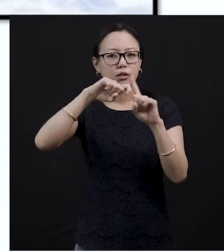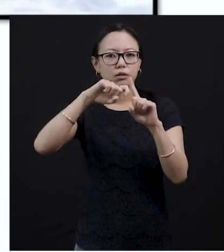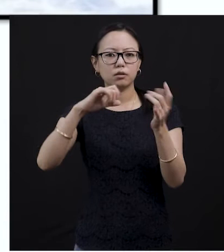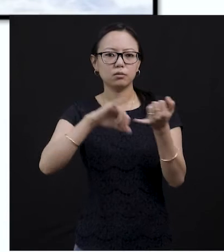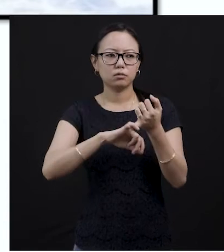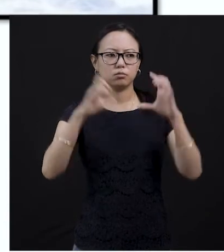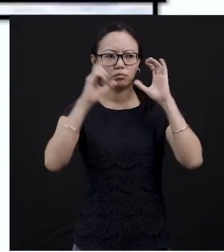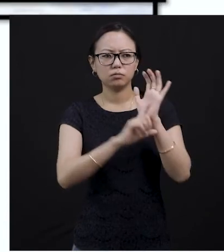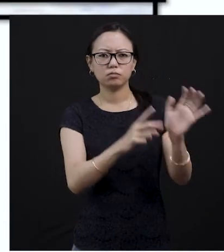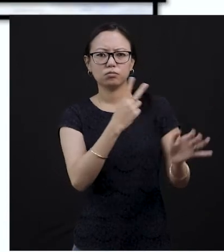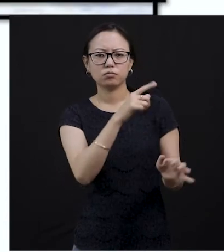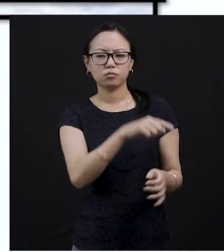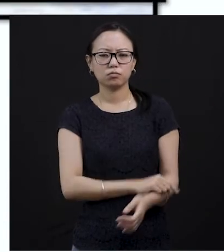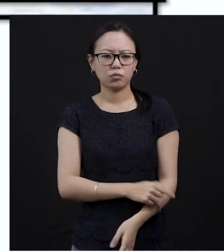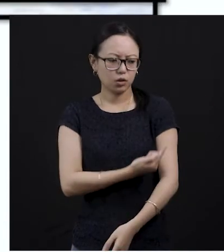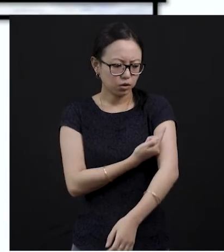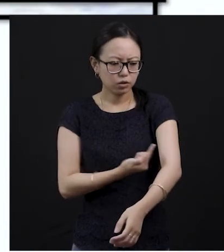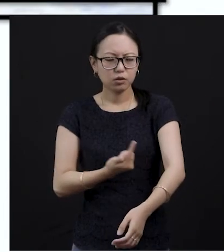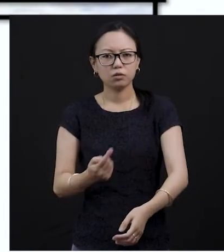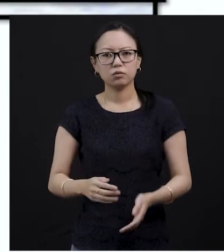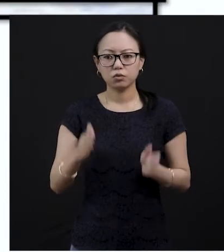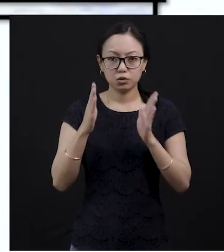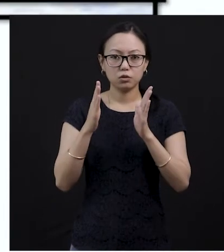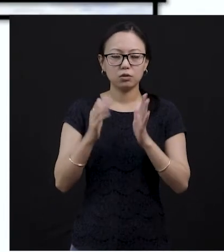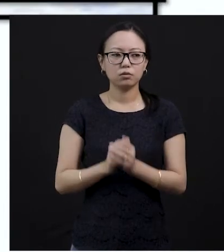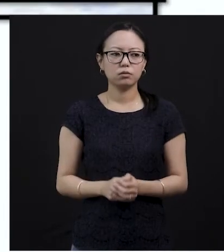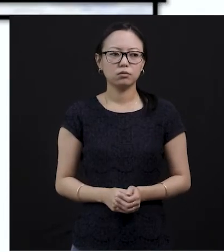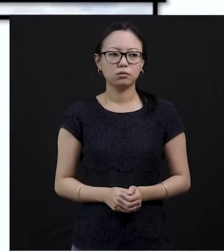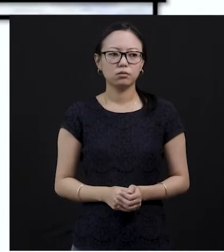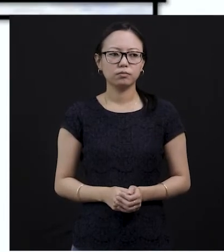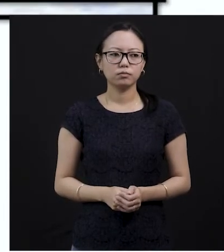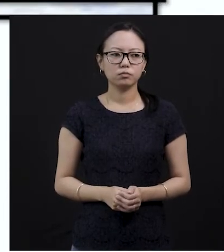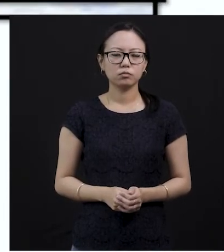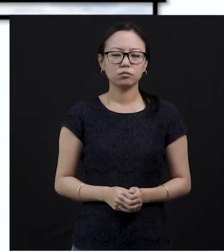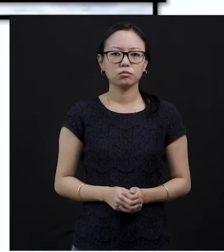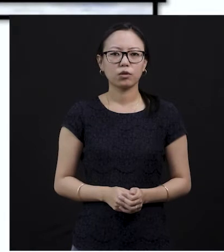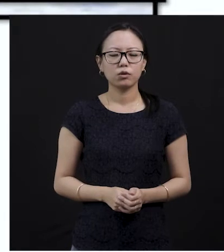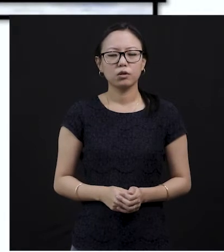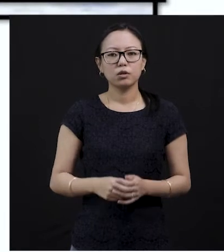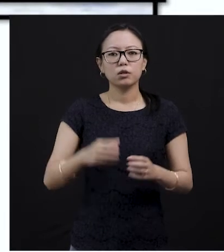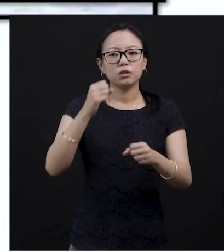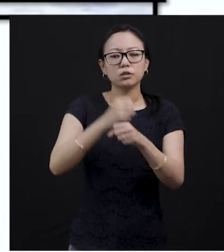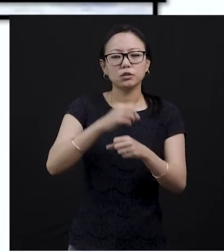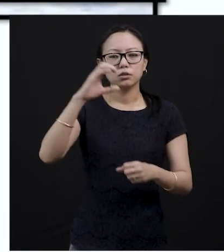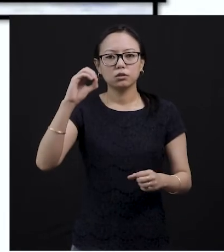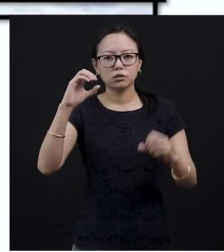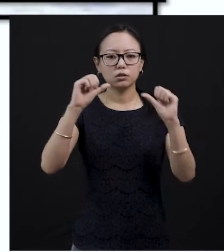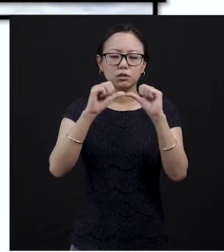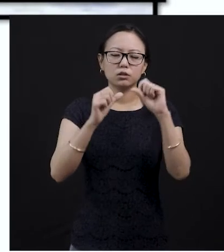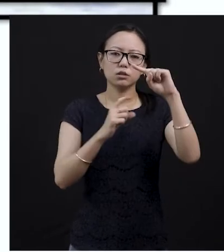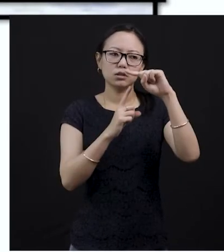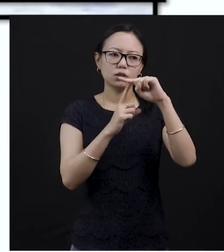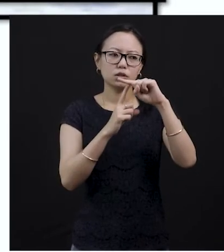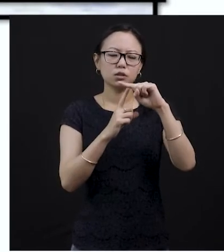hairs. And what else? This is a yak and this is a goat, okay? This is a mountain